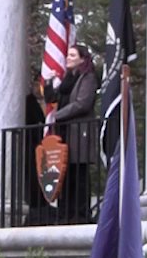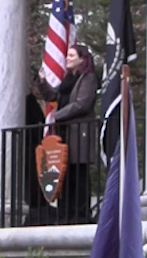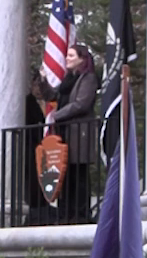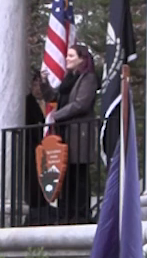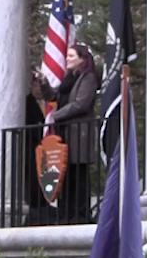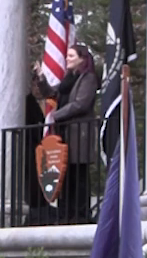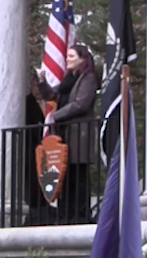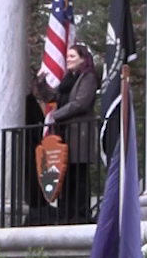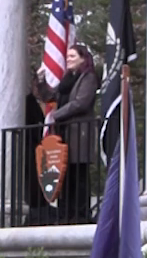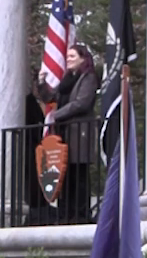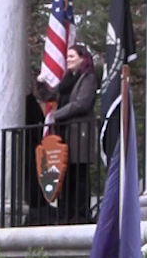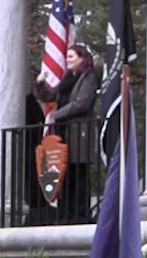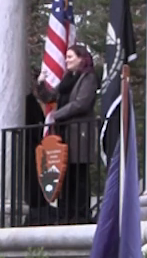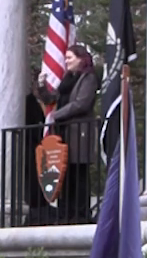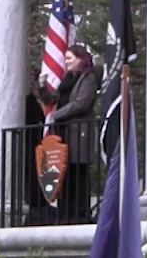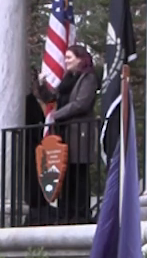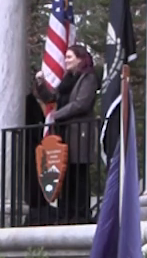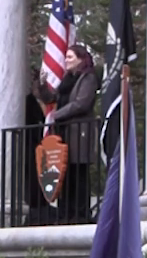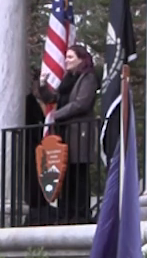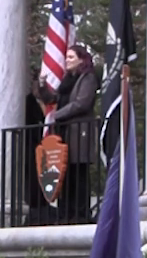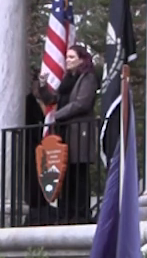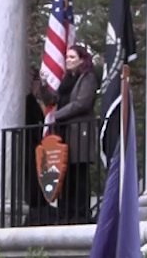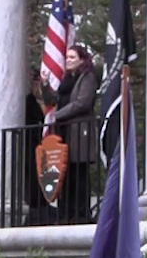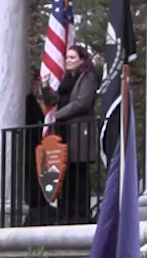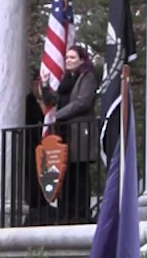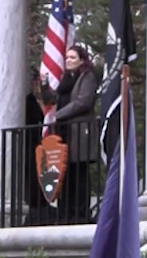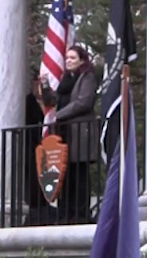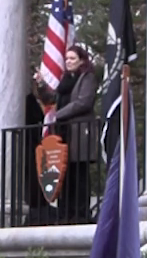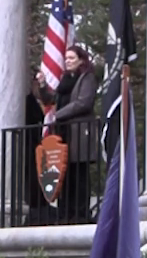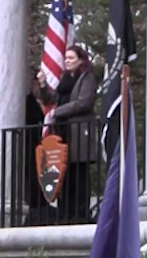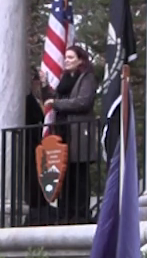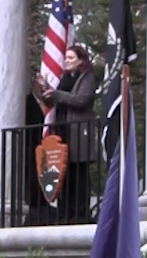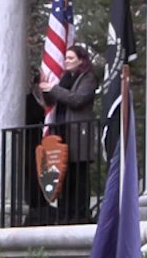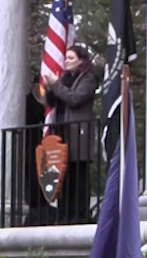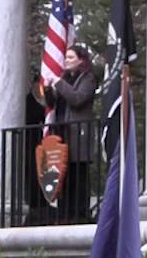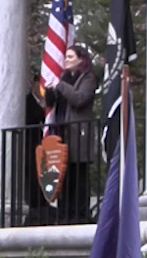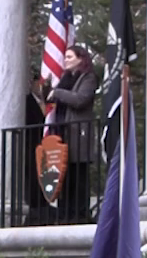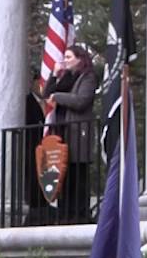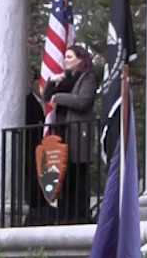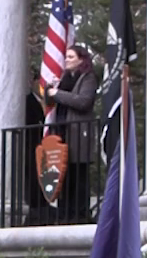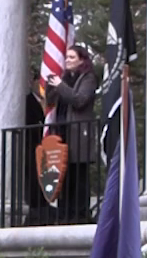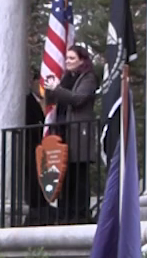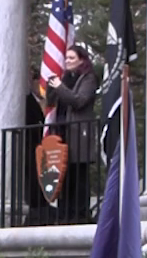James Wesley Jackson Jr., missing in action from the Vietnam War.